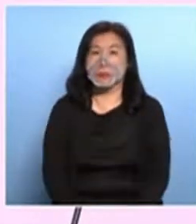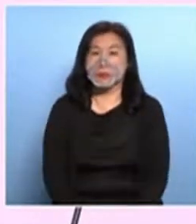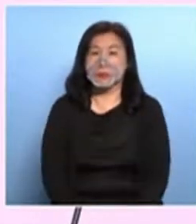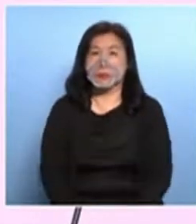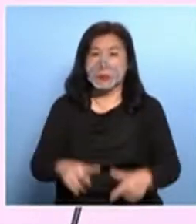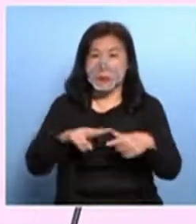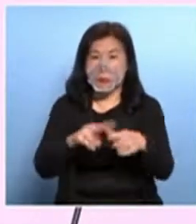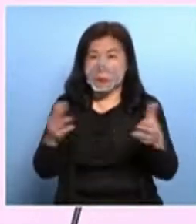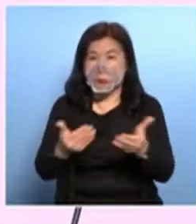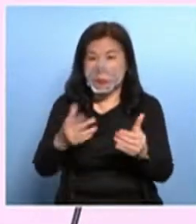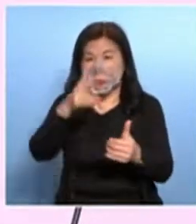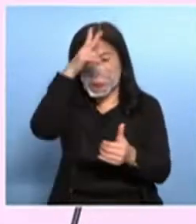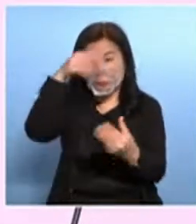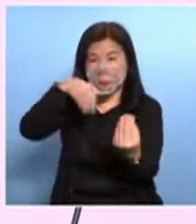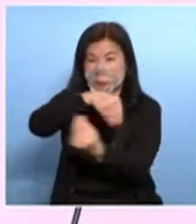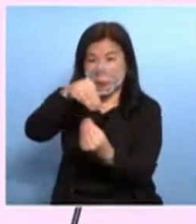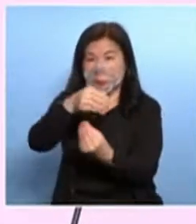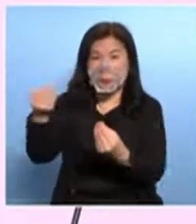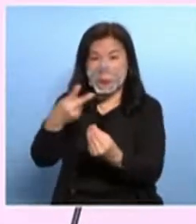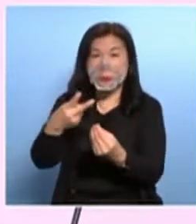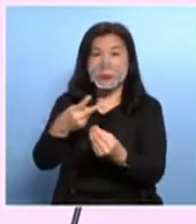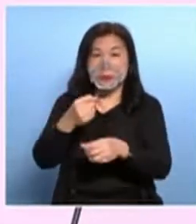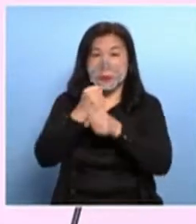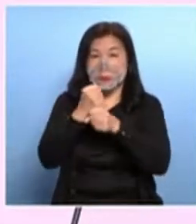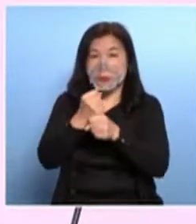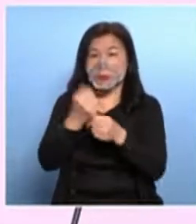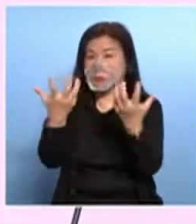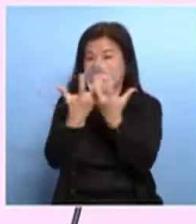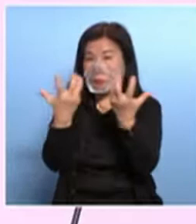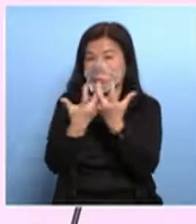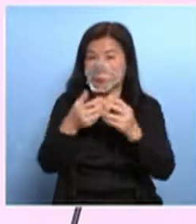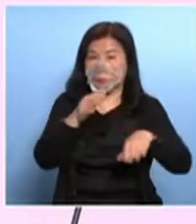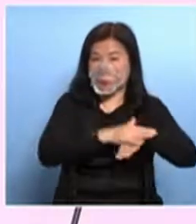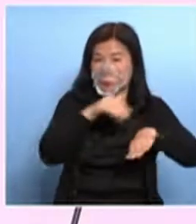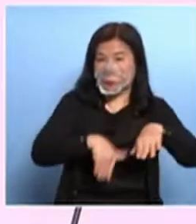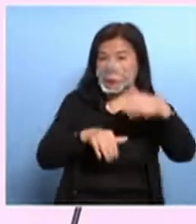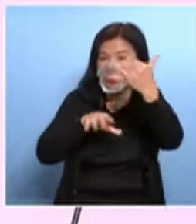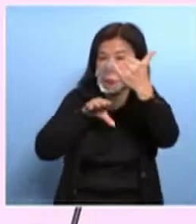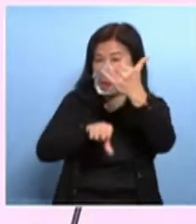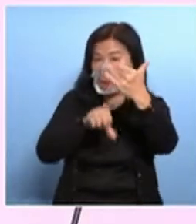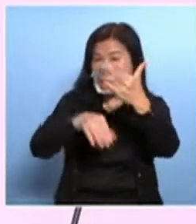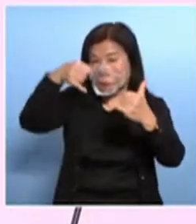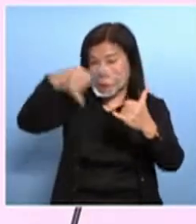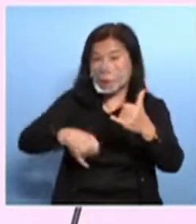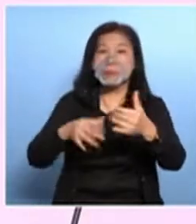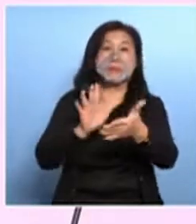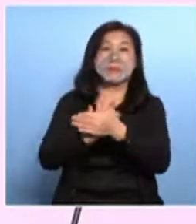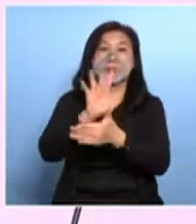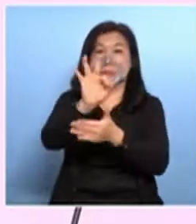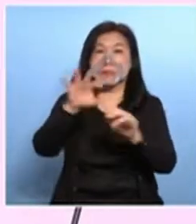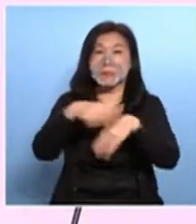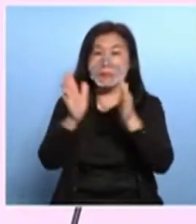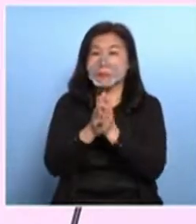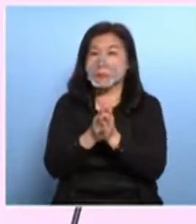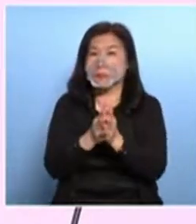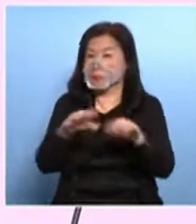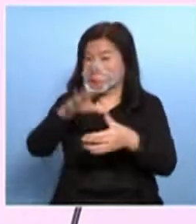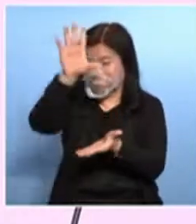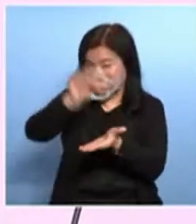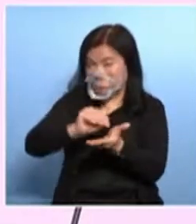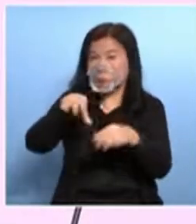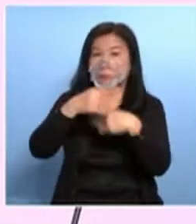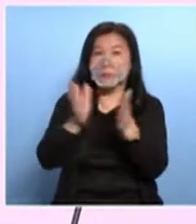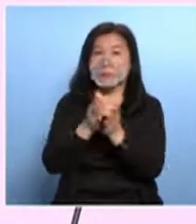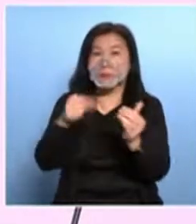public. To promote further digitalization in government operations, I have reserved $600 million to conduct a comprehensive